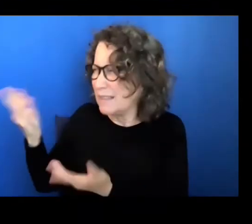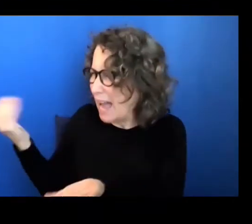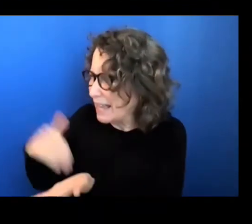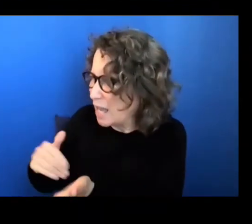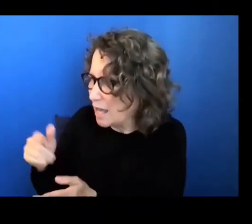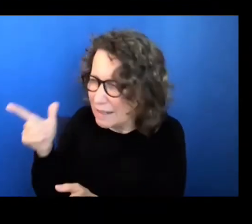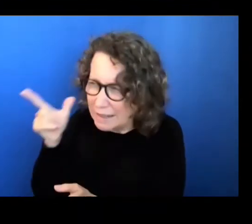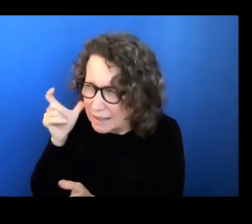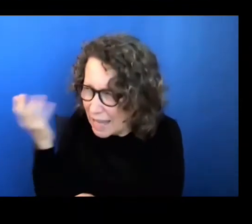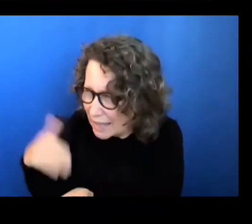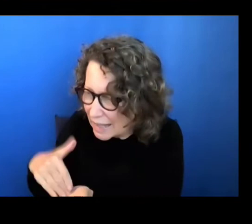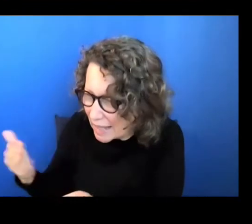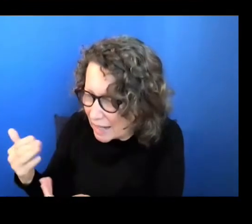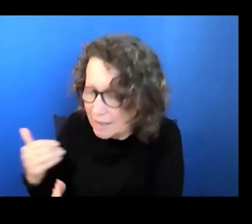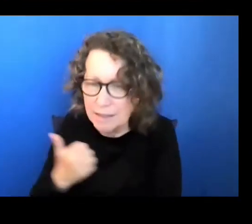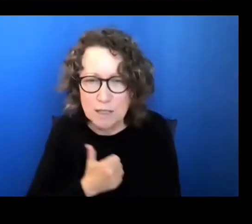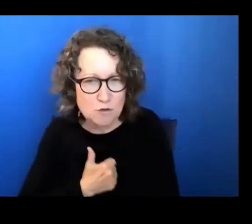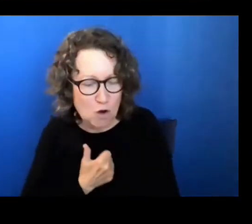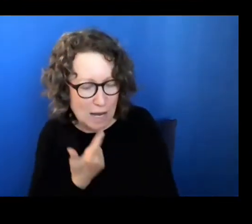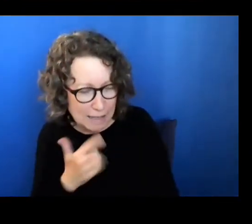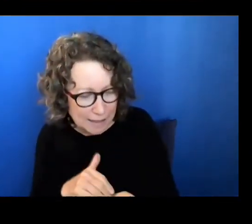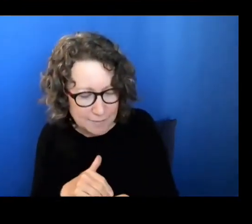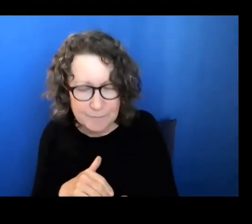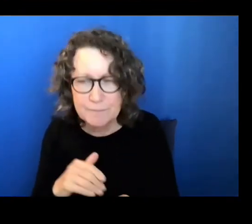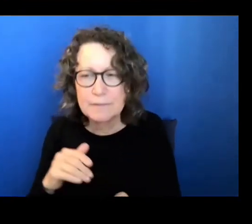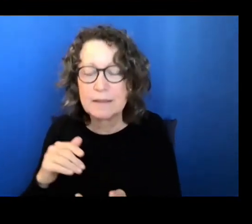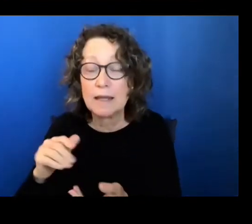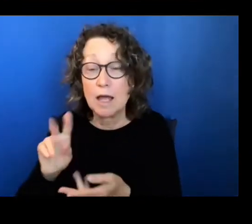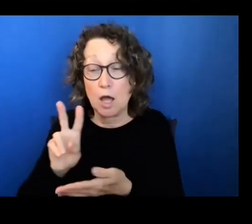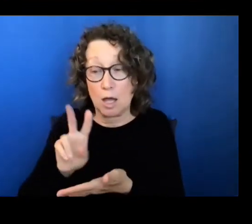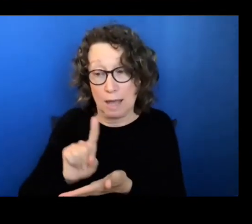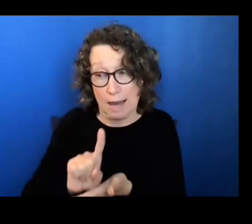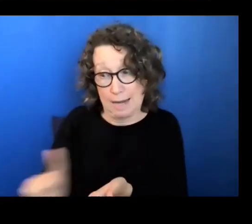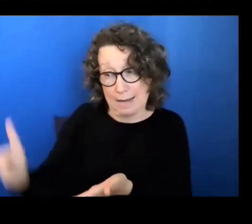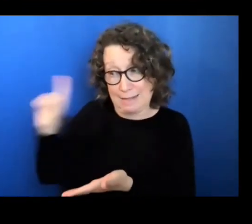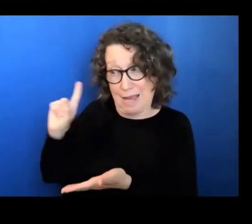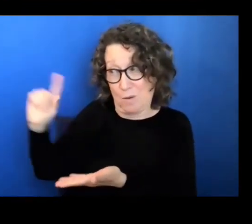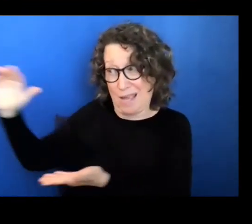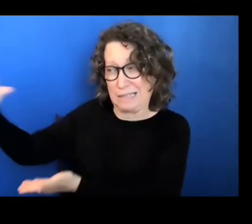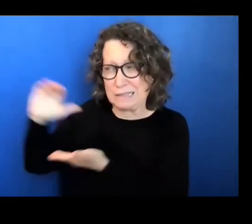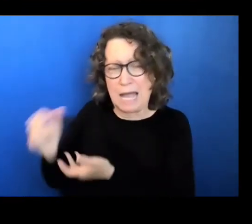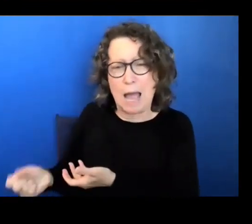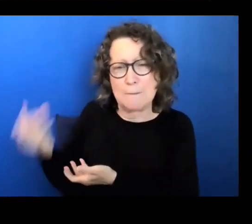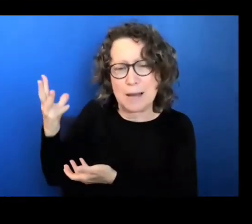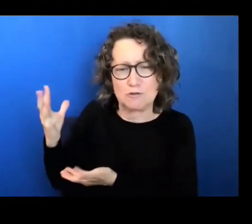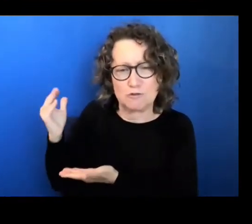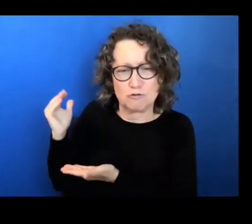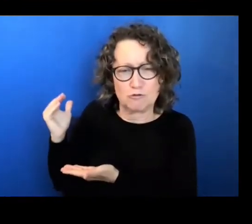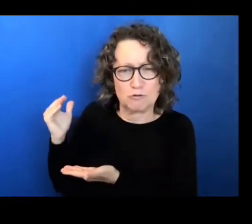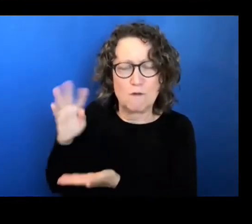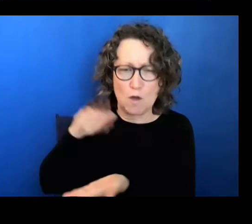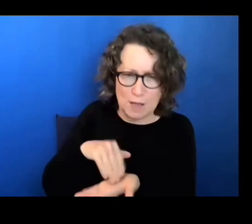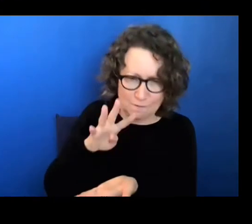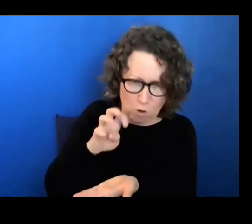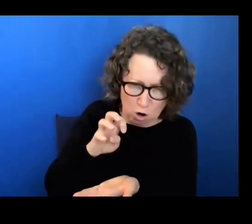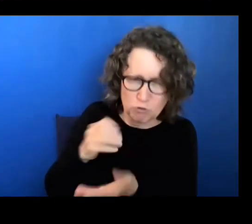you well. Oh, I'm sorry. What was the allocation that we received right before that, like the most recent one before that one? I'm just kind of trying to see